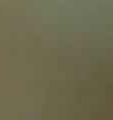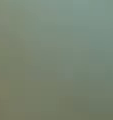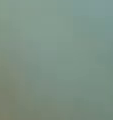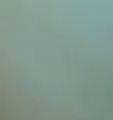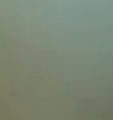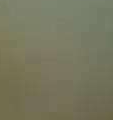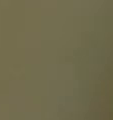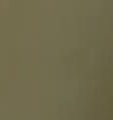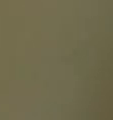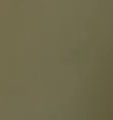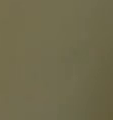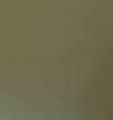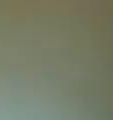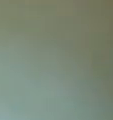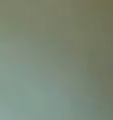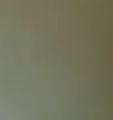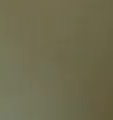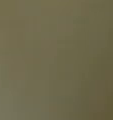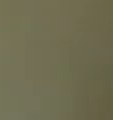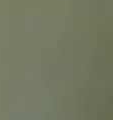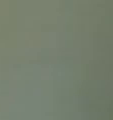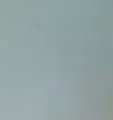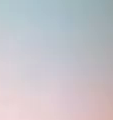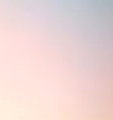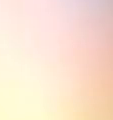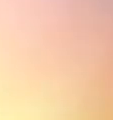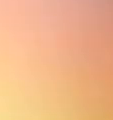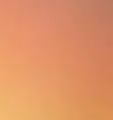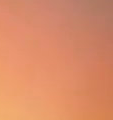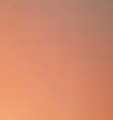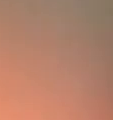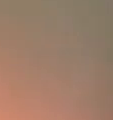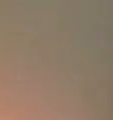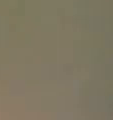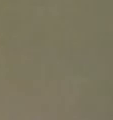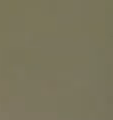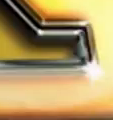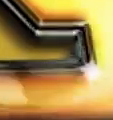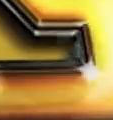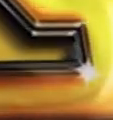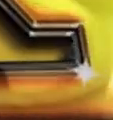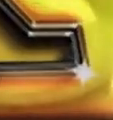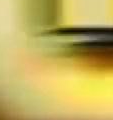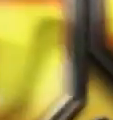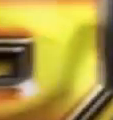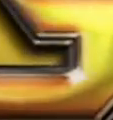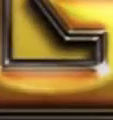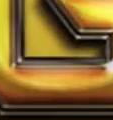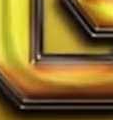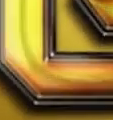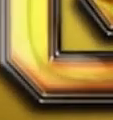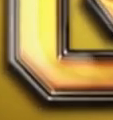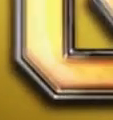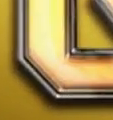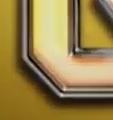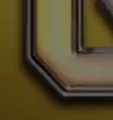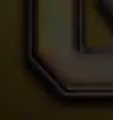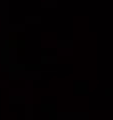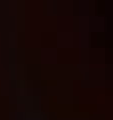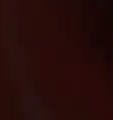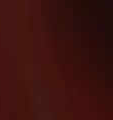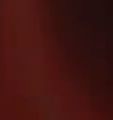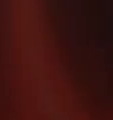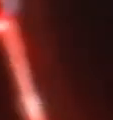Bola, I'm Miri, I'm from Lotoka and I love Gold FM because they play all my classic hits. Gold FM, only the classic